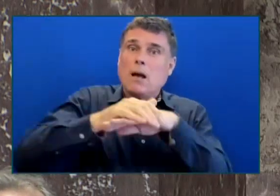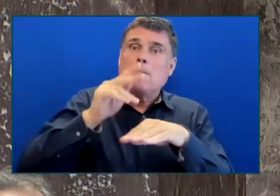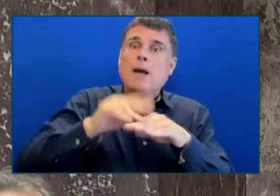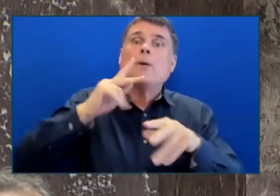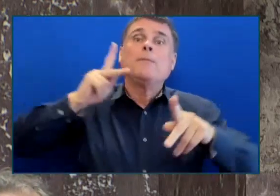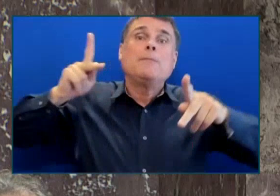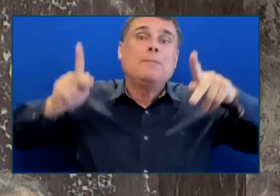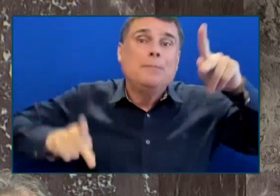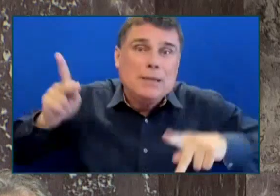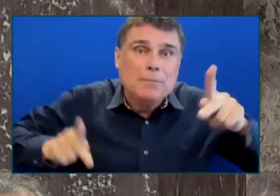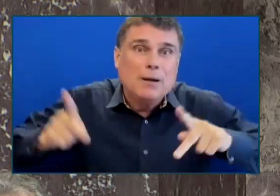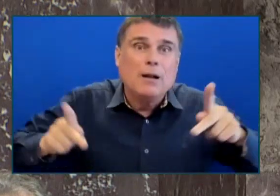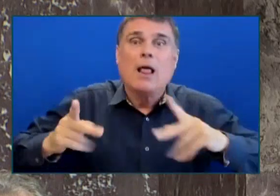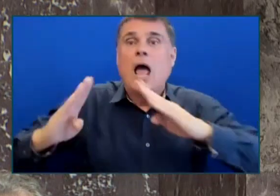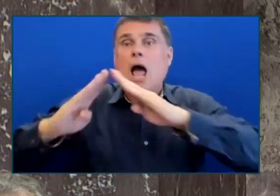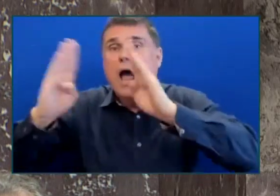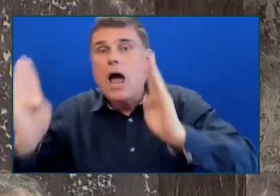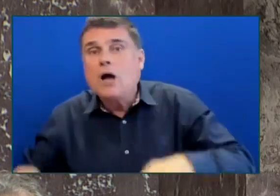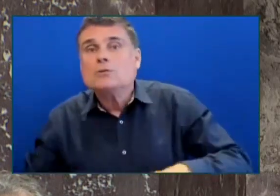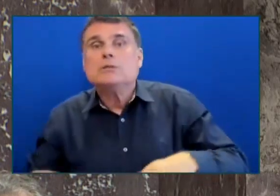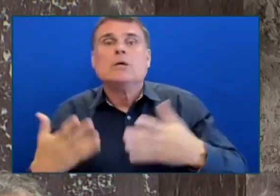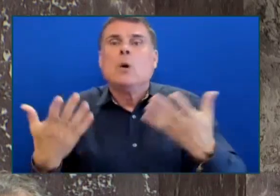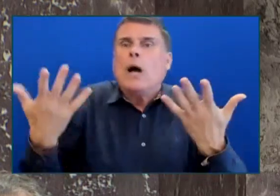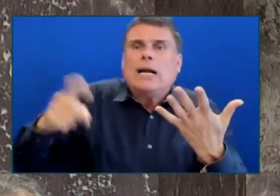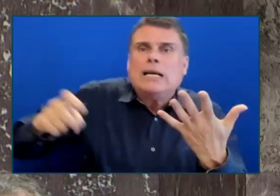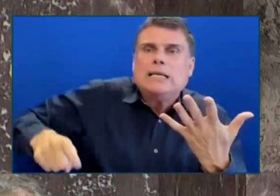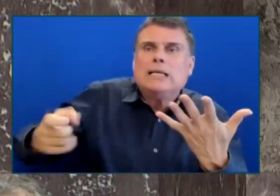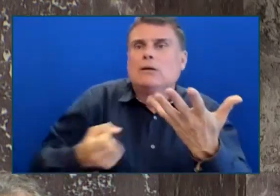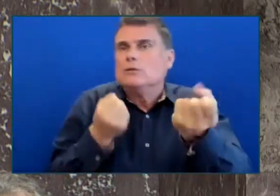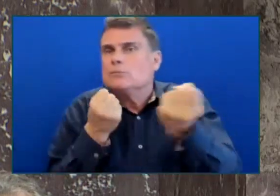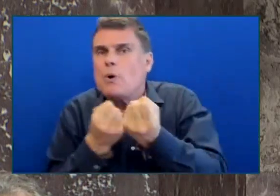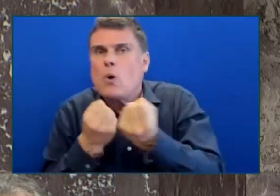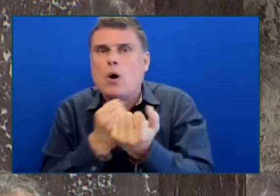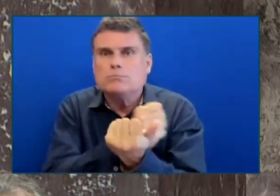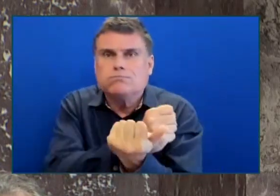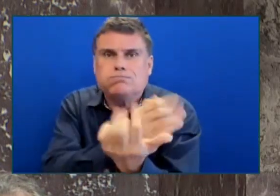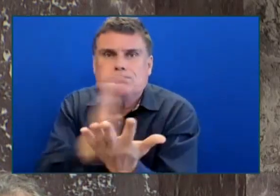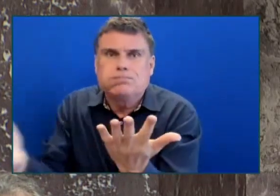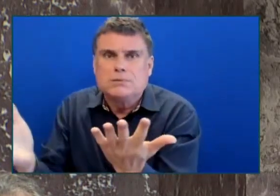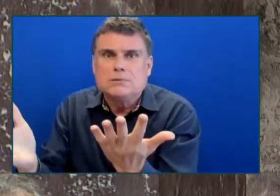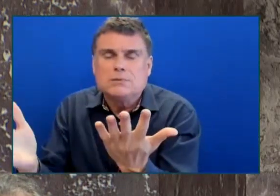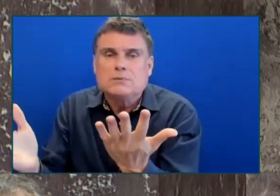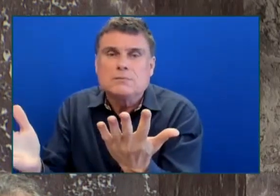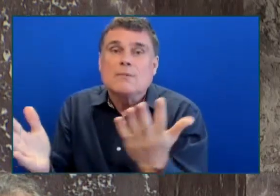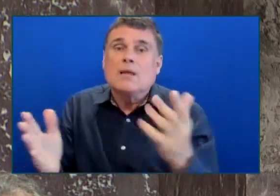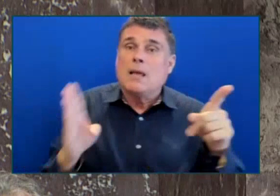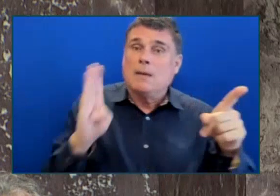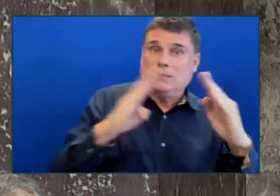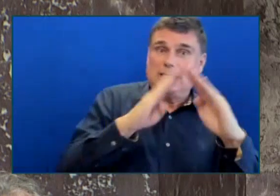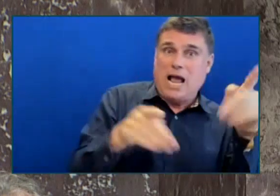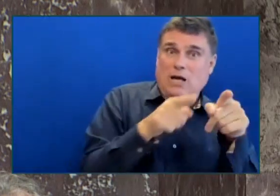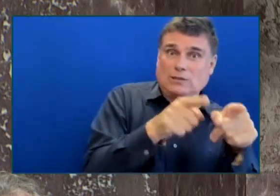gave direct contracts, direct awards to their to one not-for-profit, which had